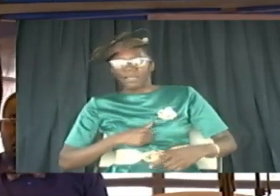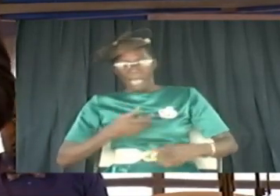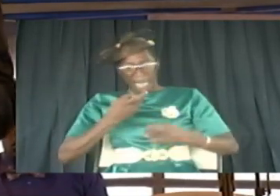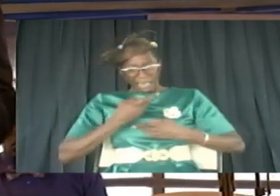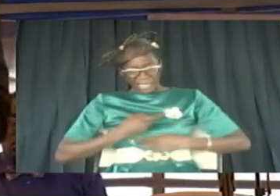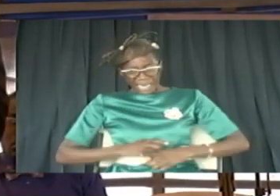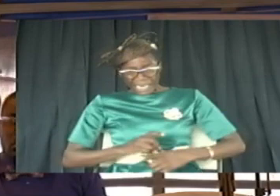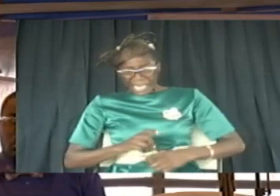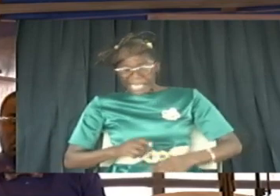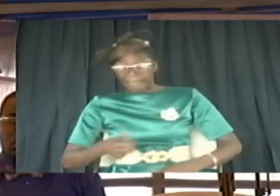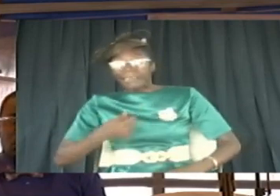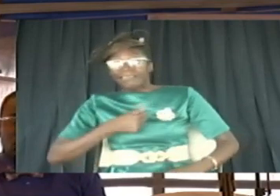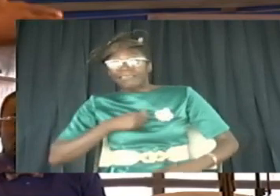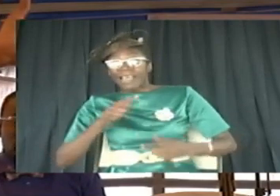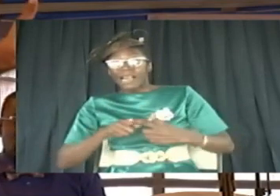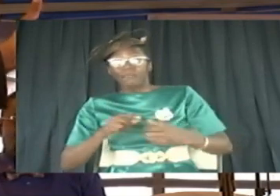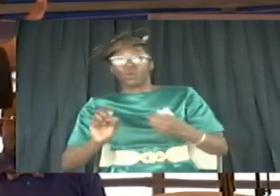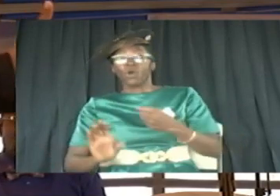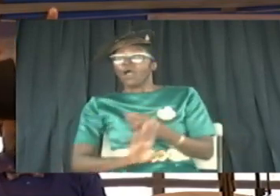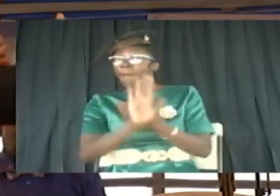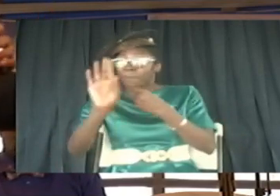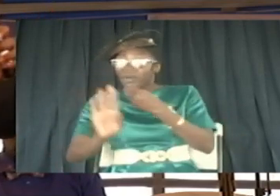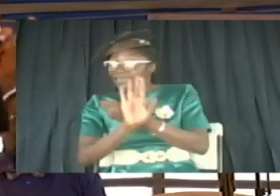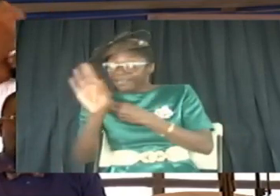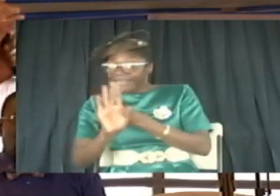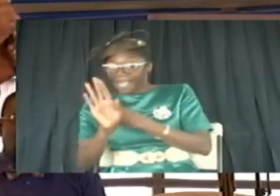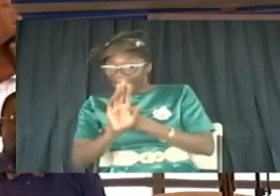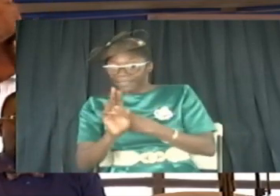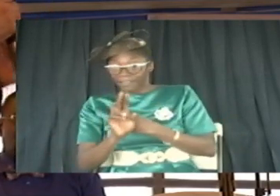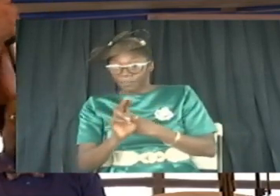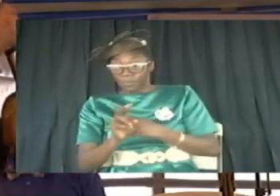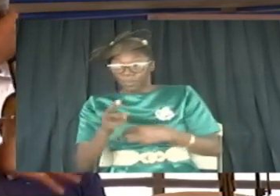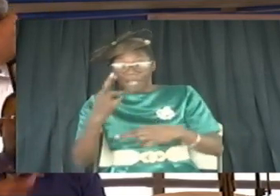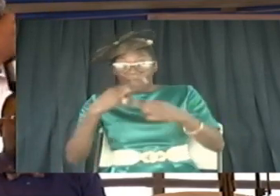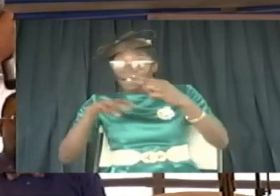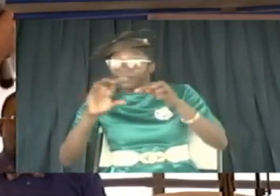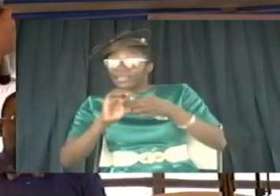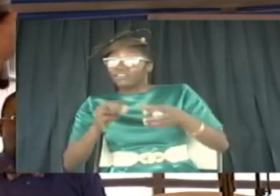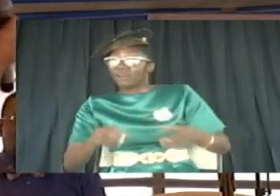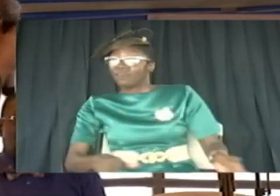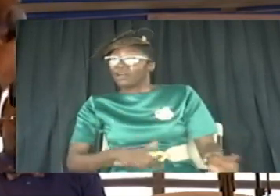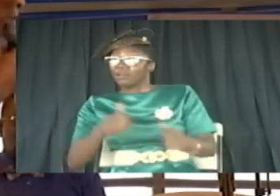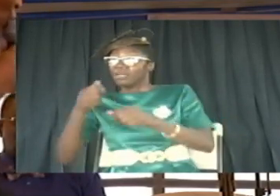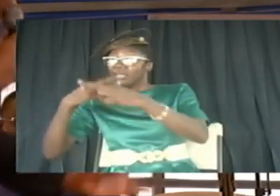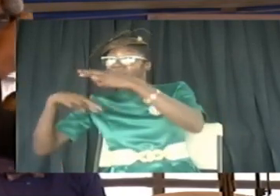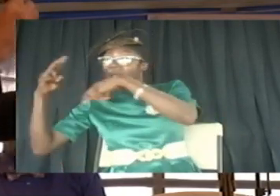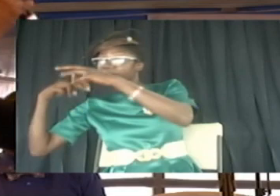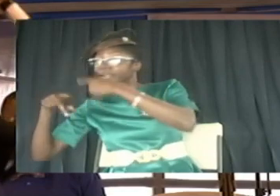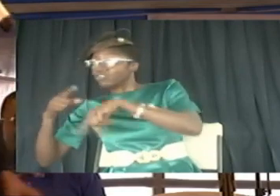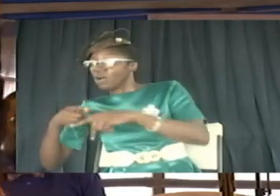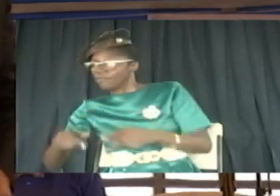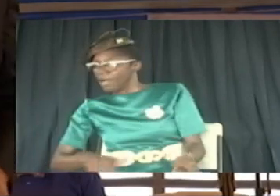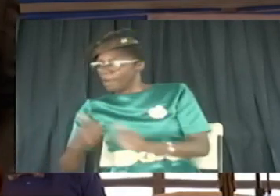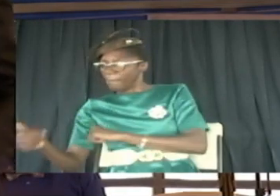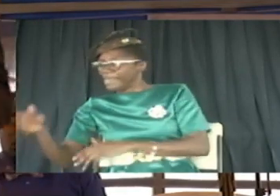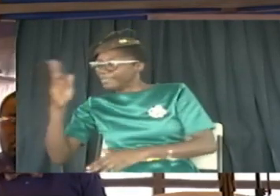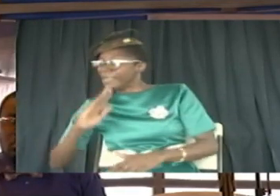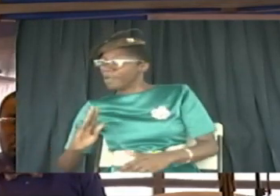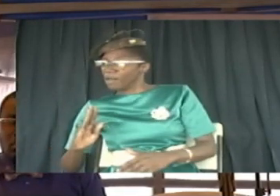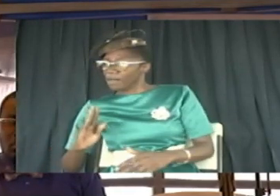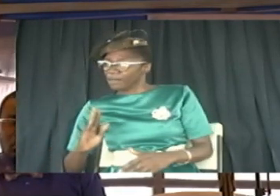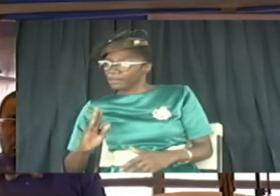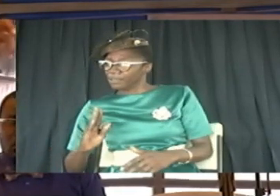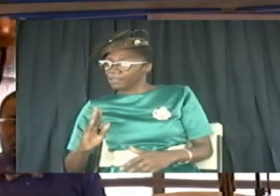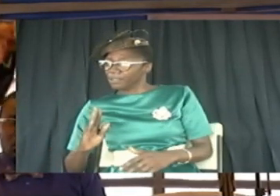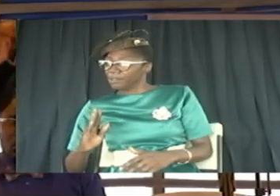to protecting the heritage of Almighty God, and God took note of it. So God up above